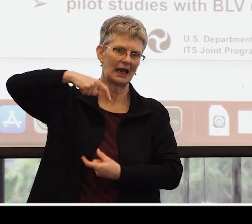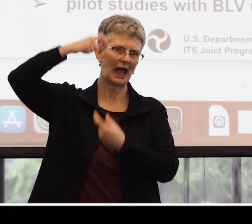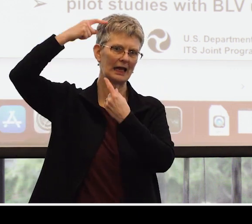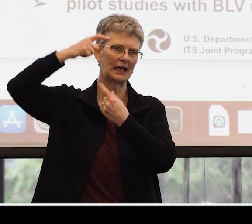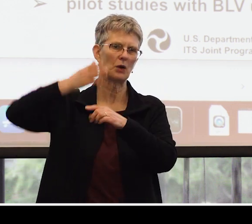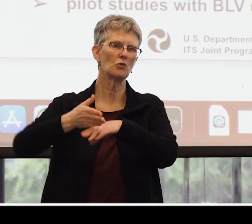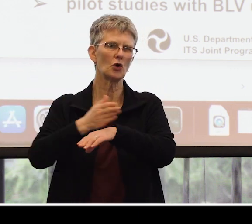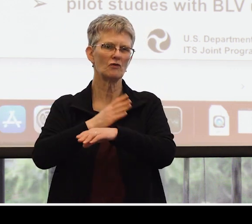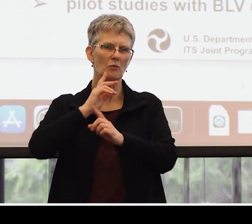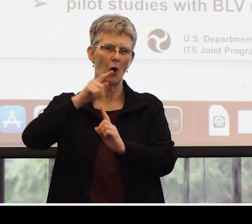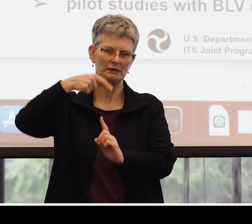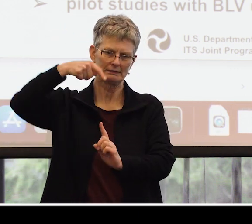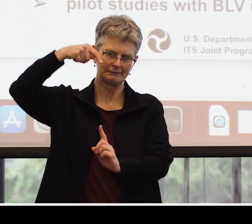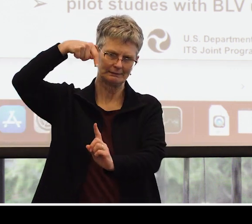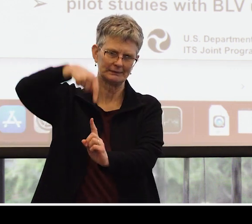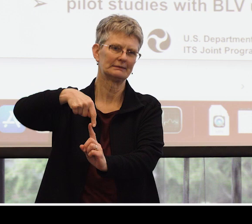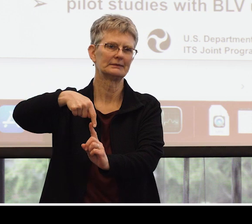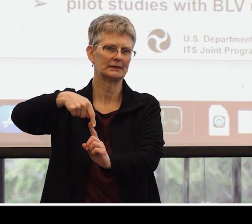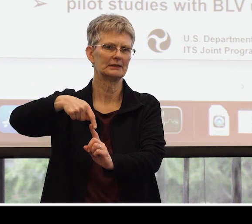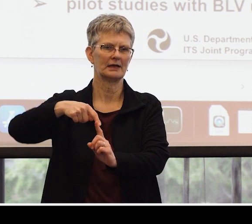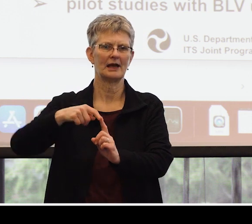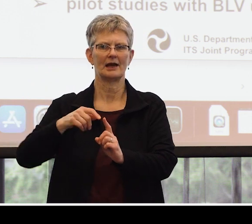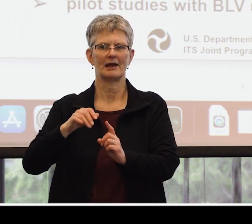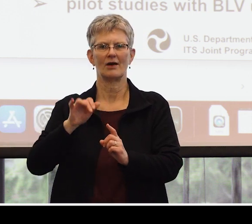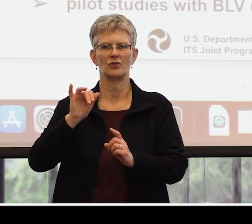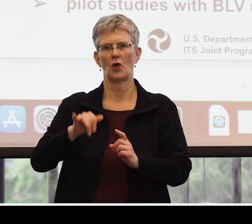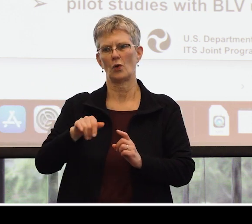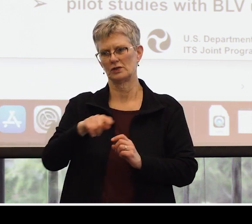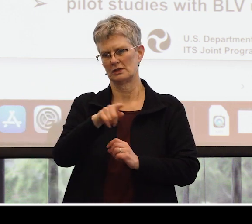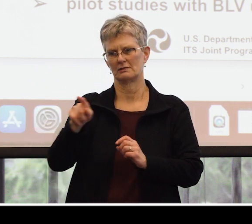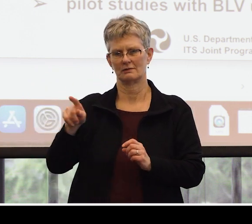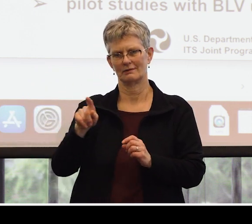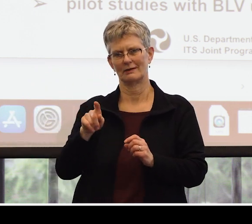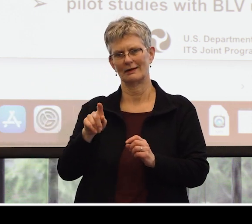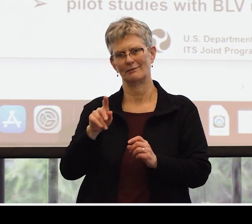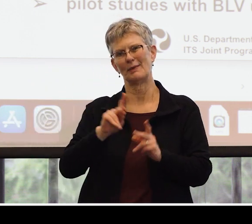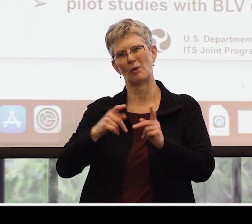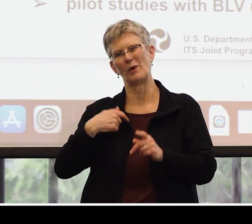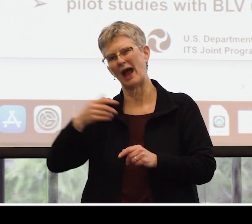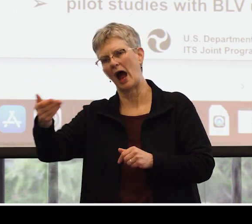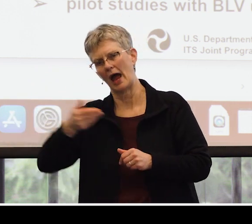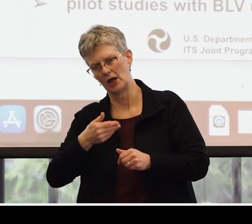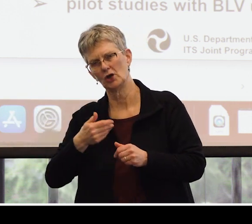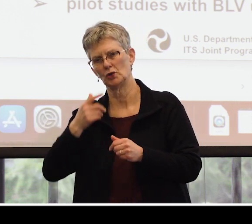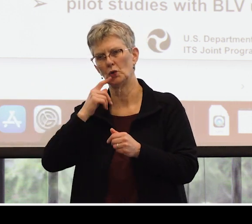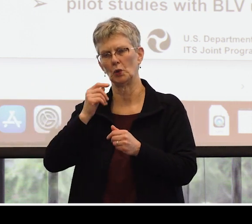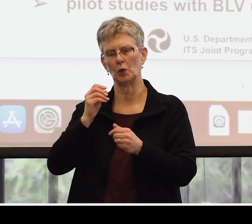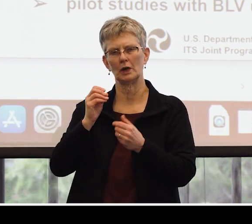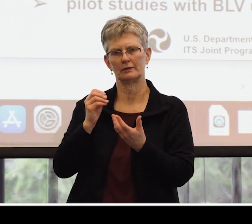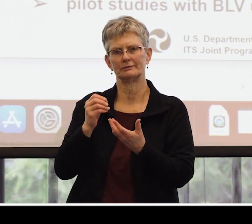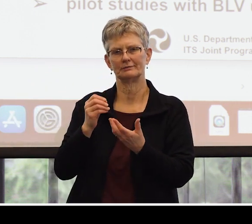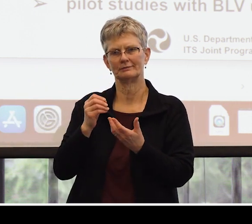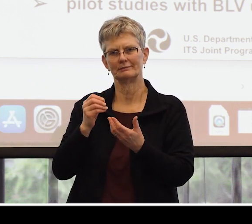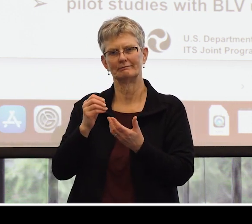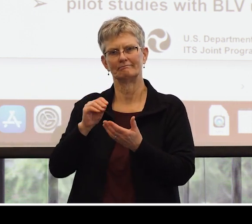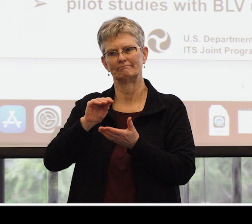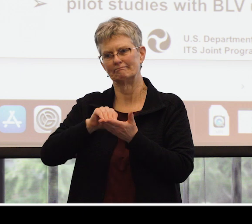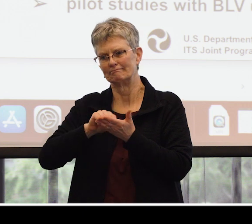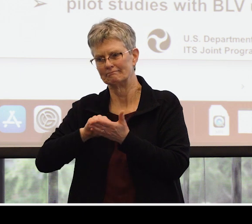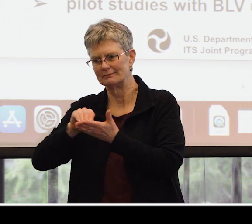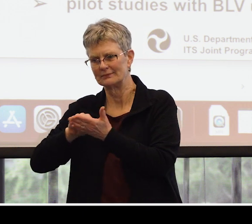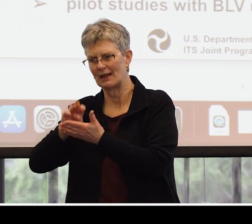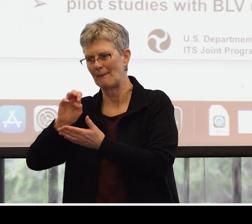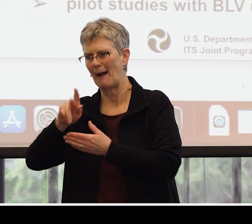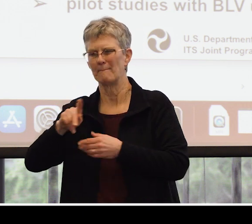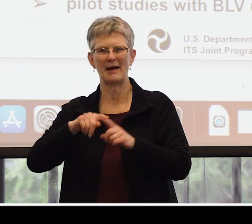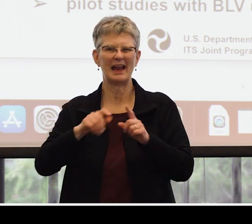that's, mappers that we engage. People like general crowdsourcers may not have that level of